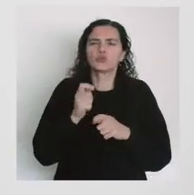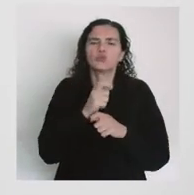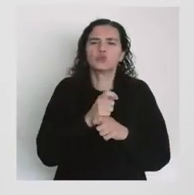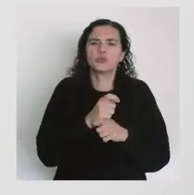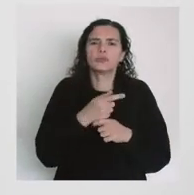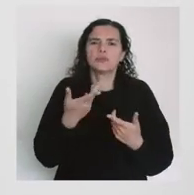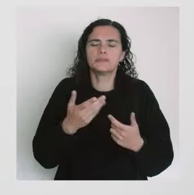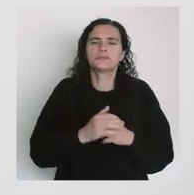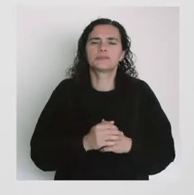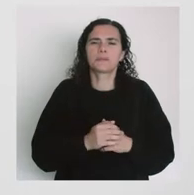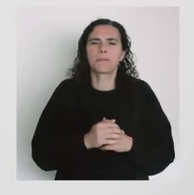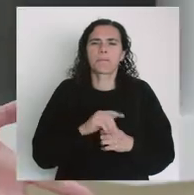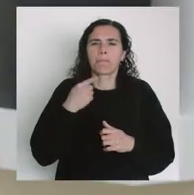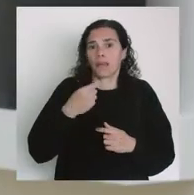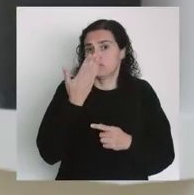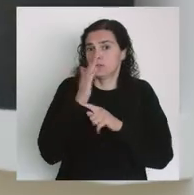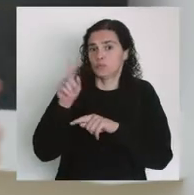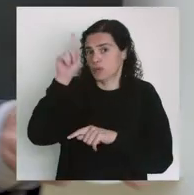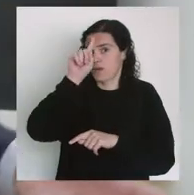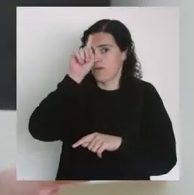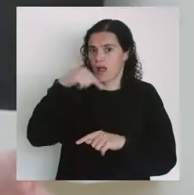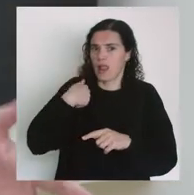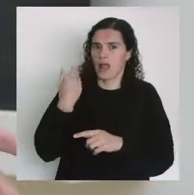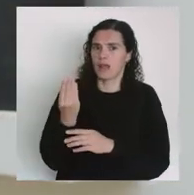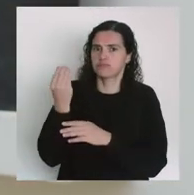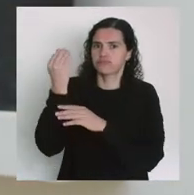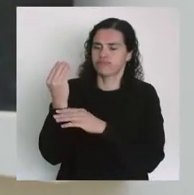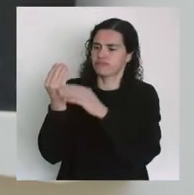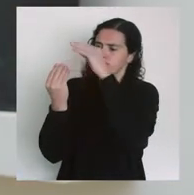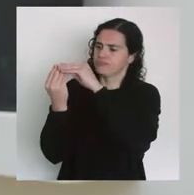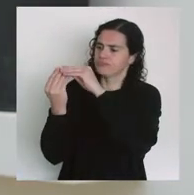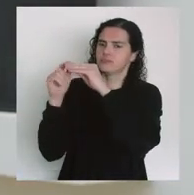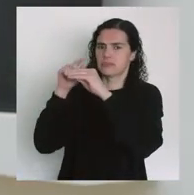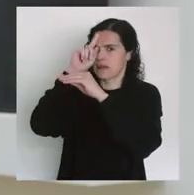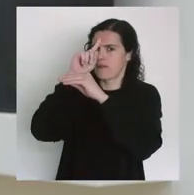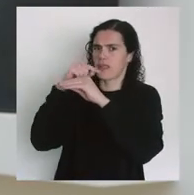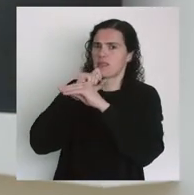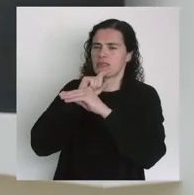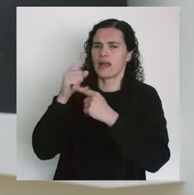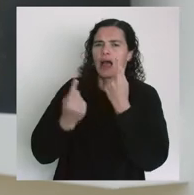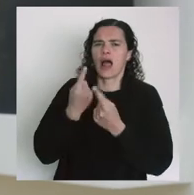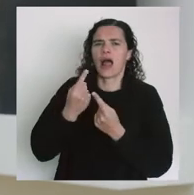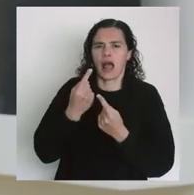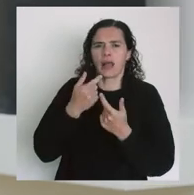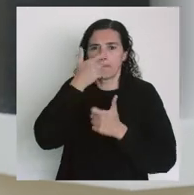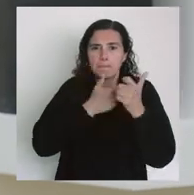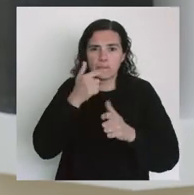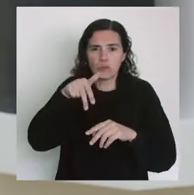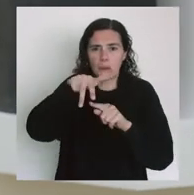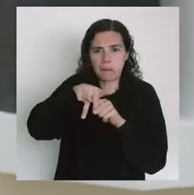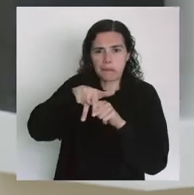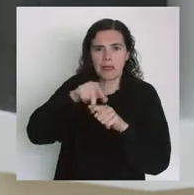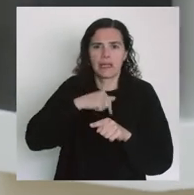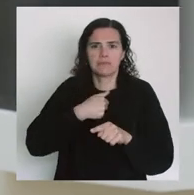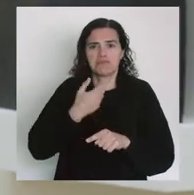sculpture than a horse on a pedestal, usually with someone on the horse, like